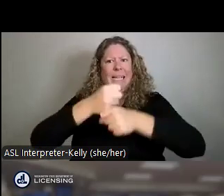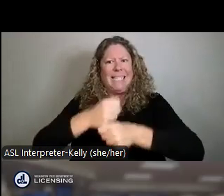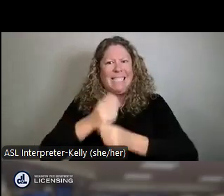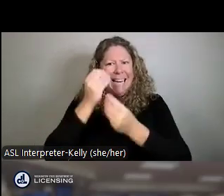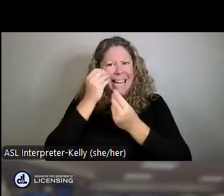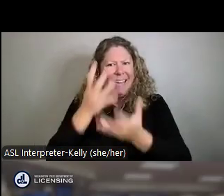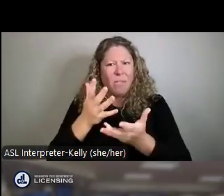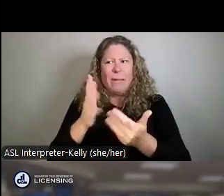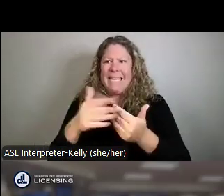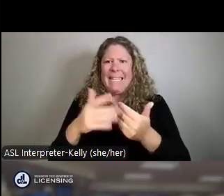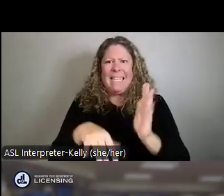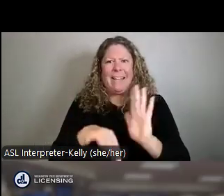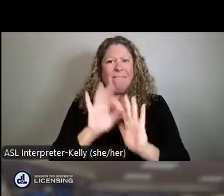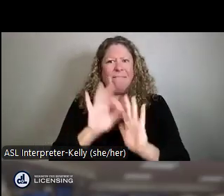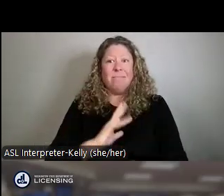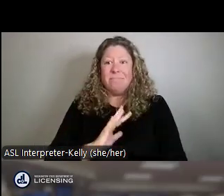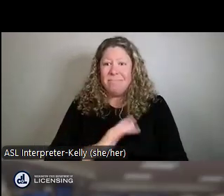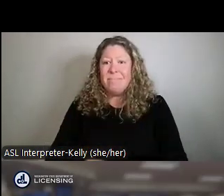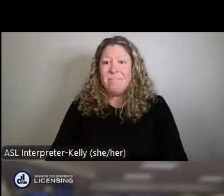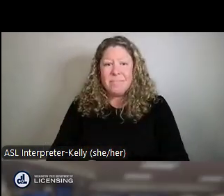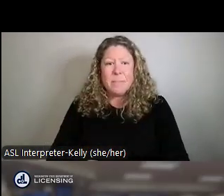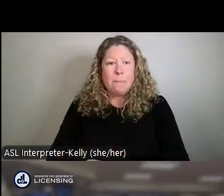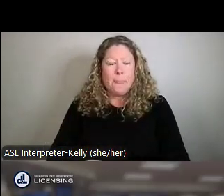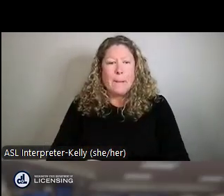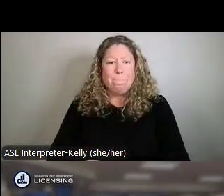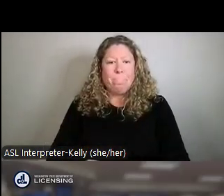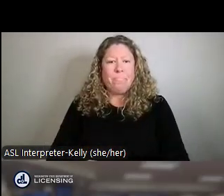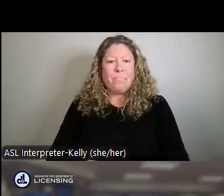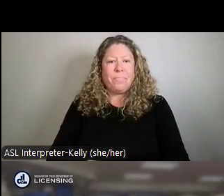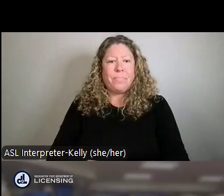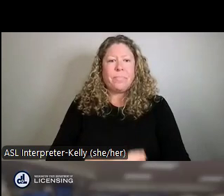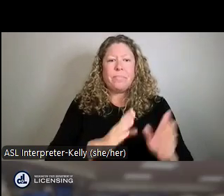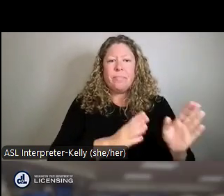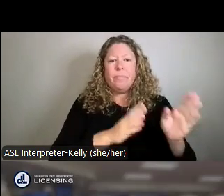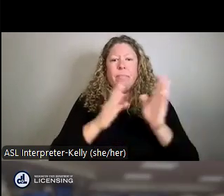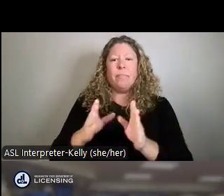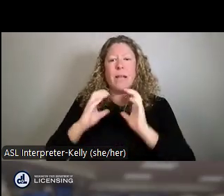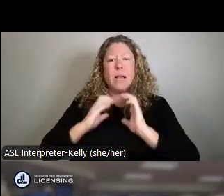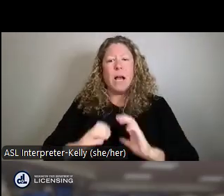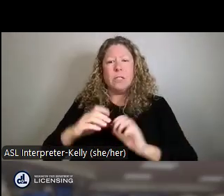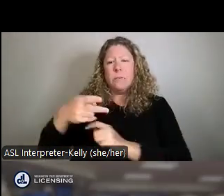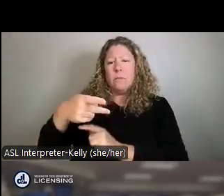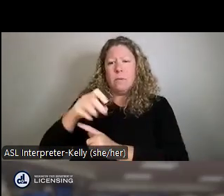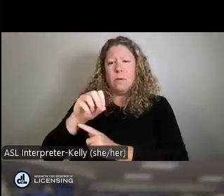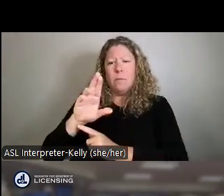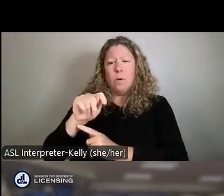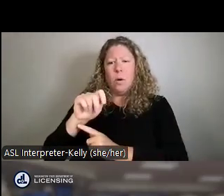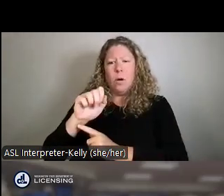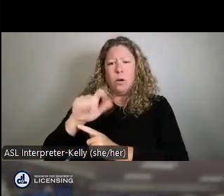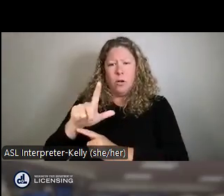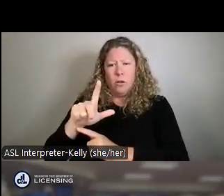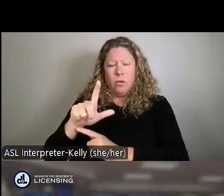one place. Next, we turn to the customer portal. By combining feedback